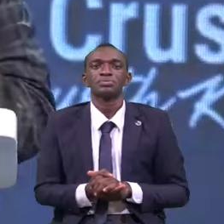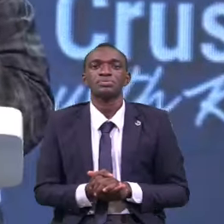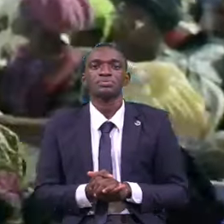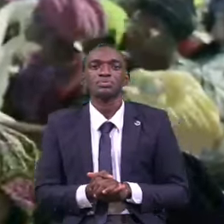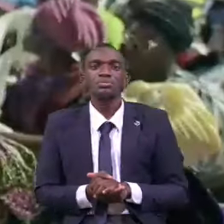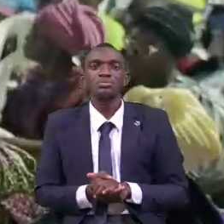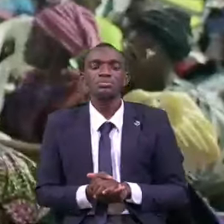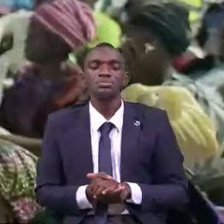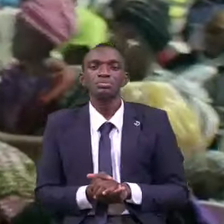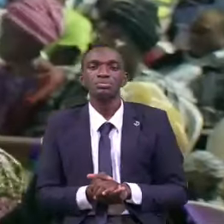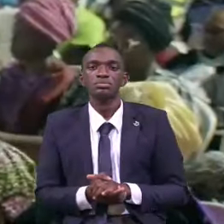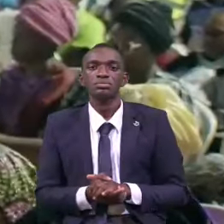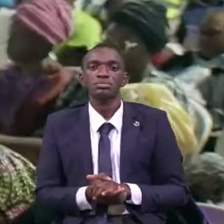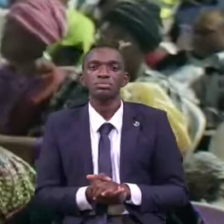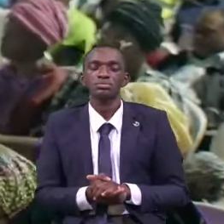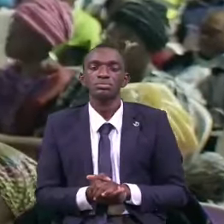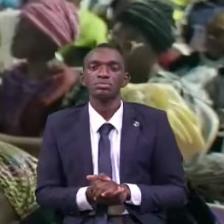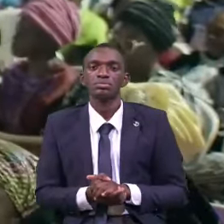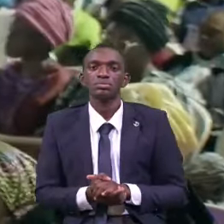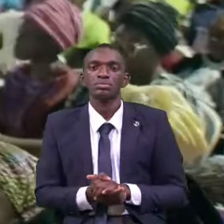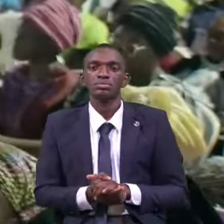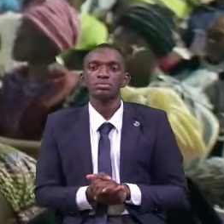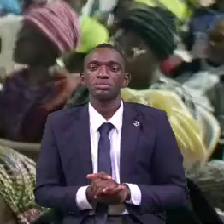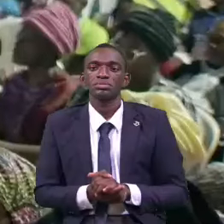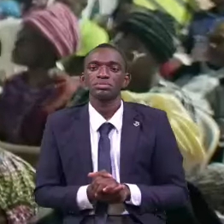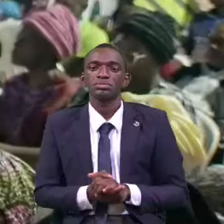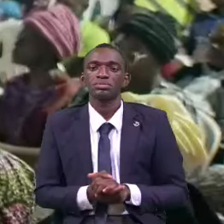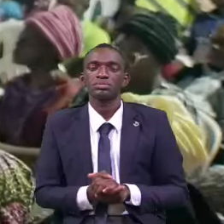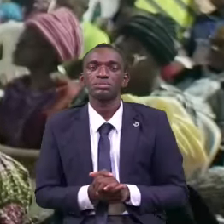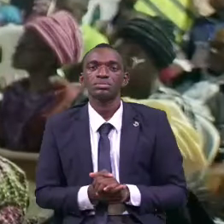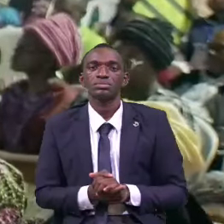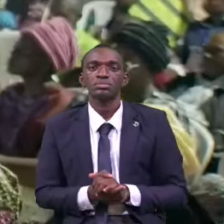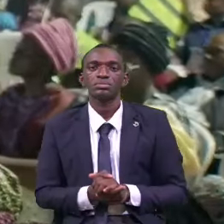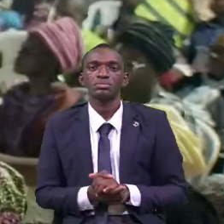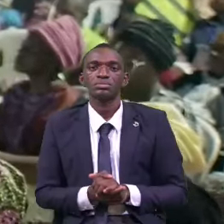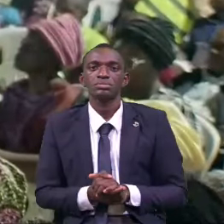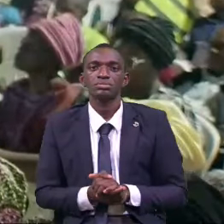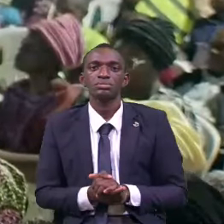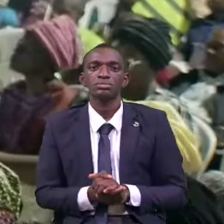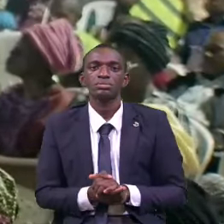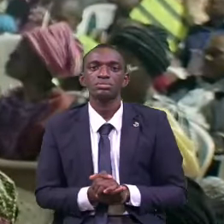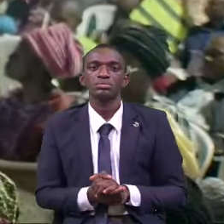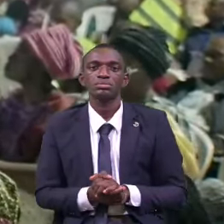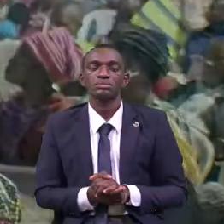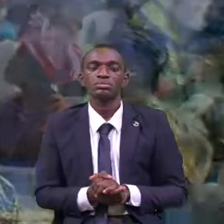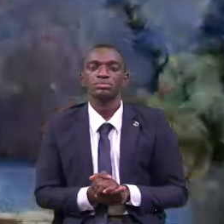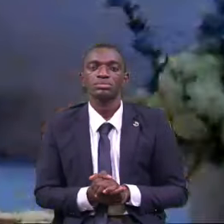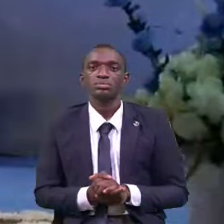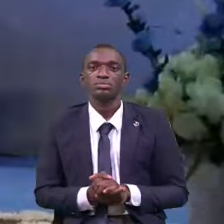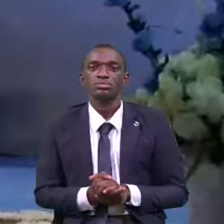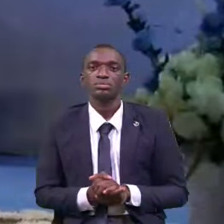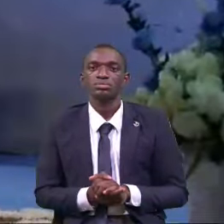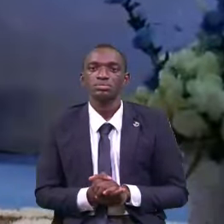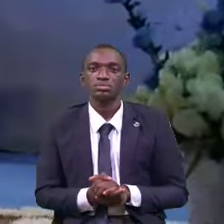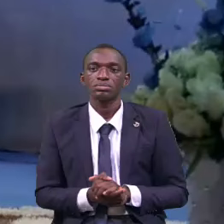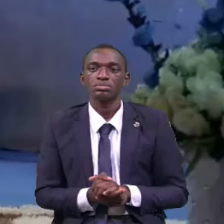La fornication, l'adultère, le vol, la compéri, mais ceux-là que Dieu touche,